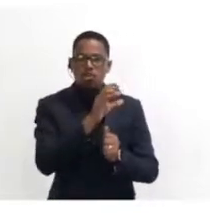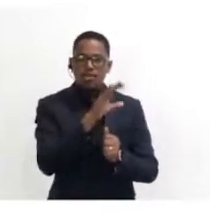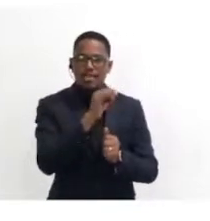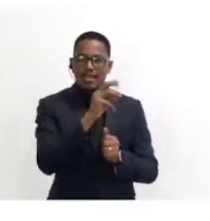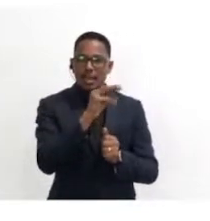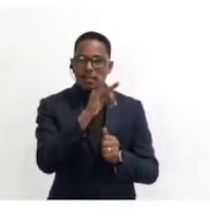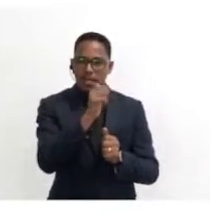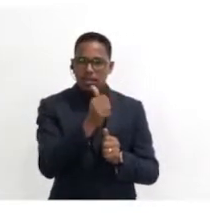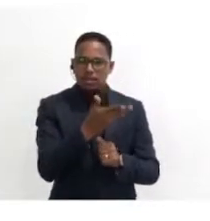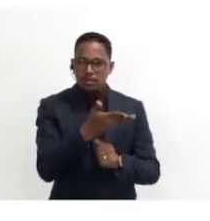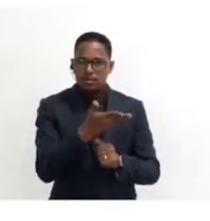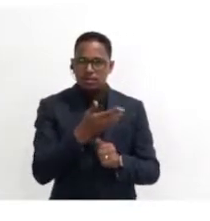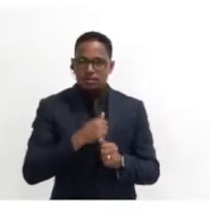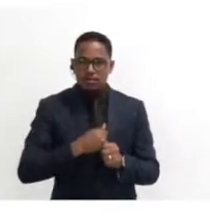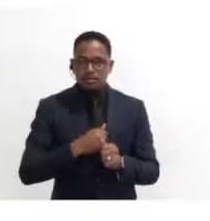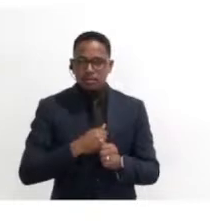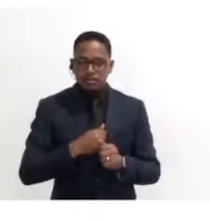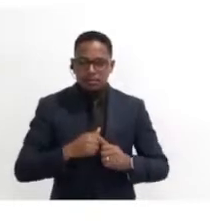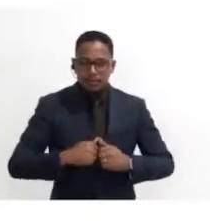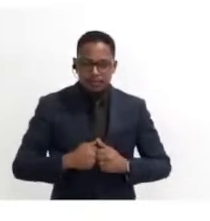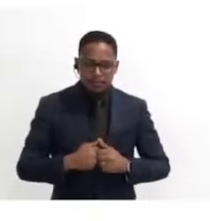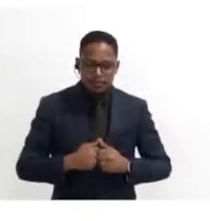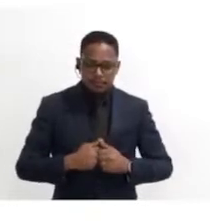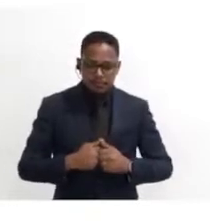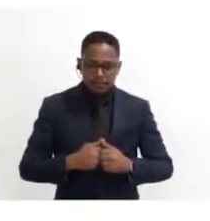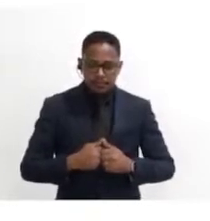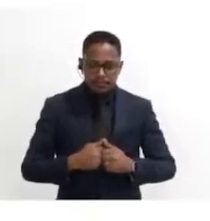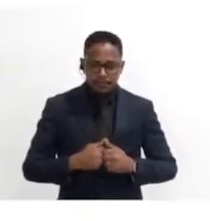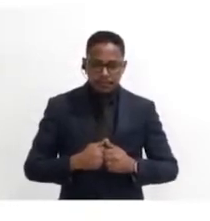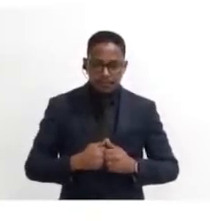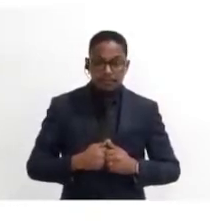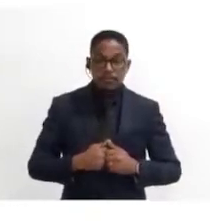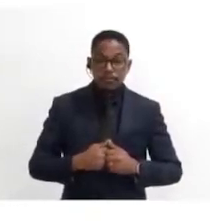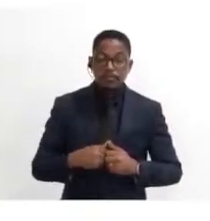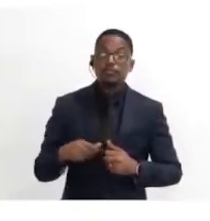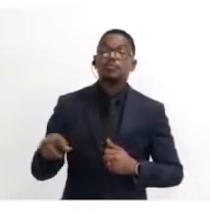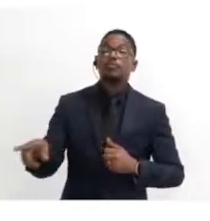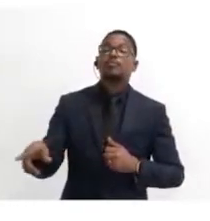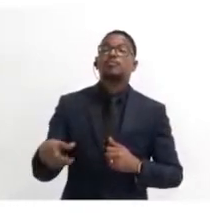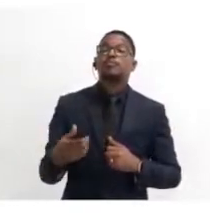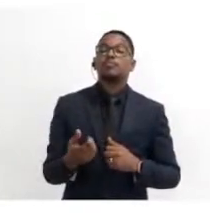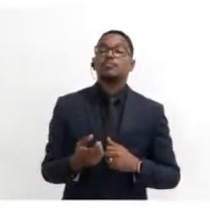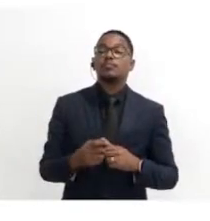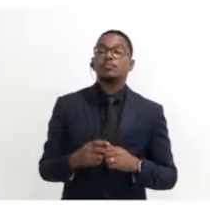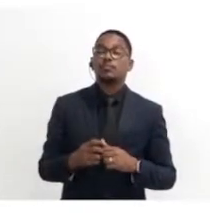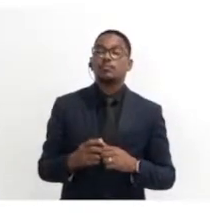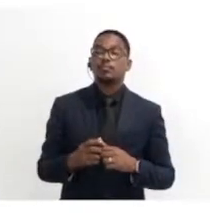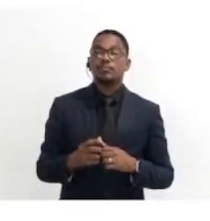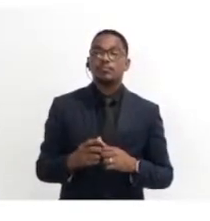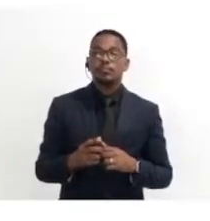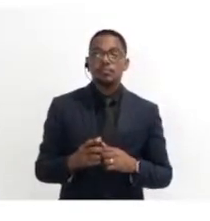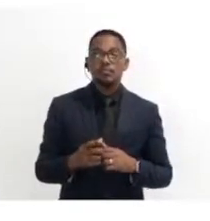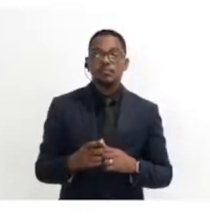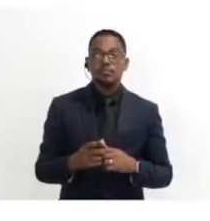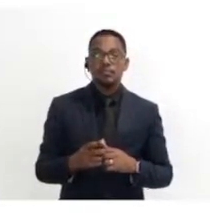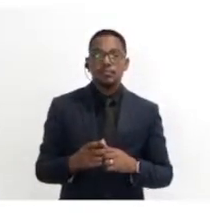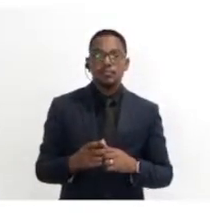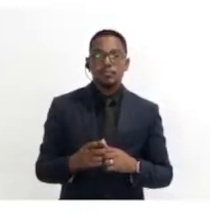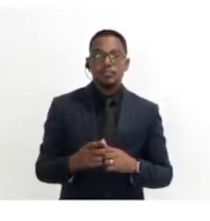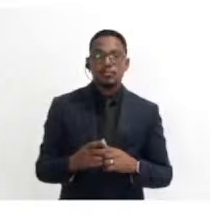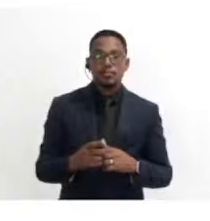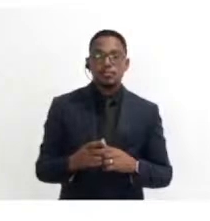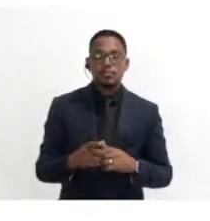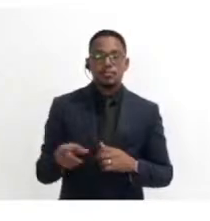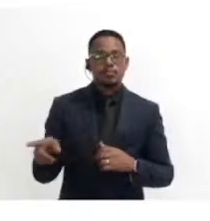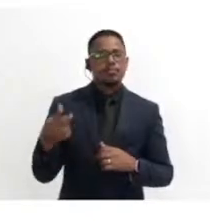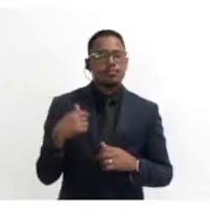So if you're familiar at all with printed circuit board technology, that image on the top looks like